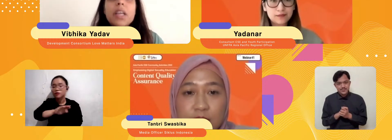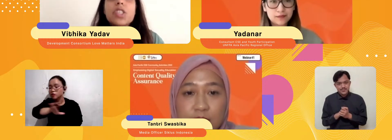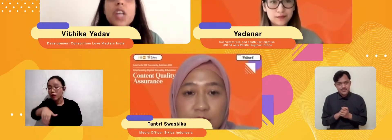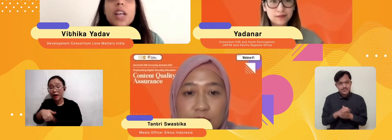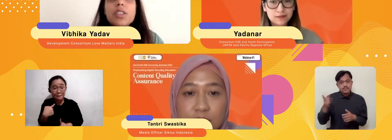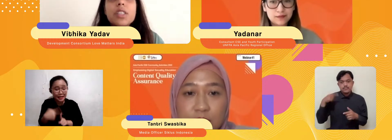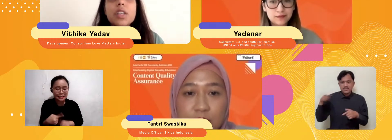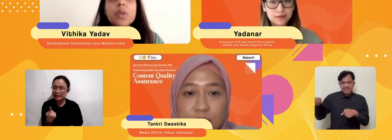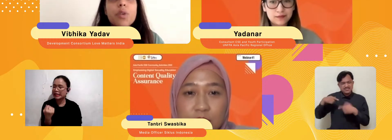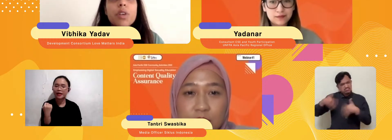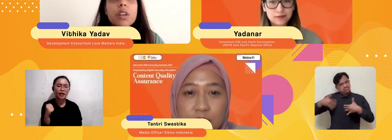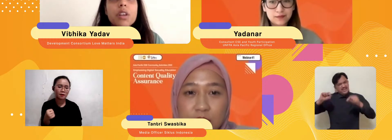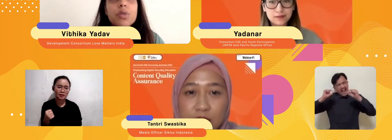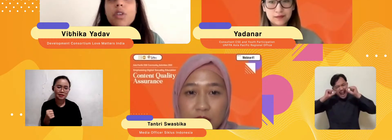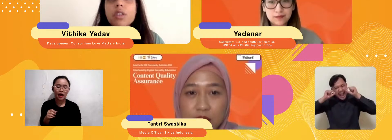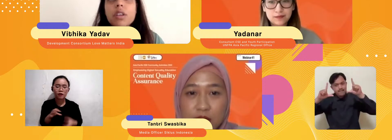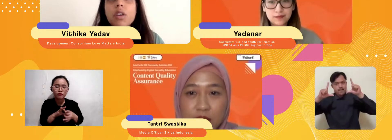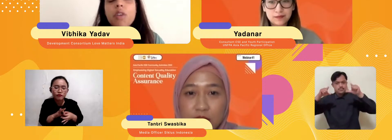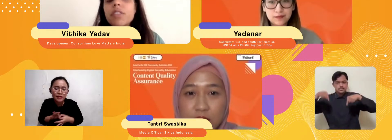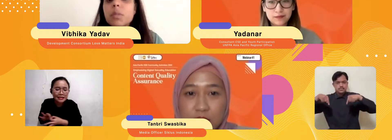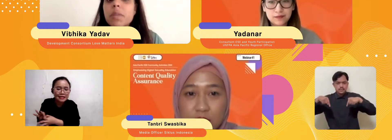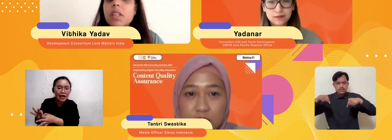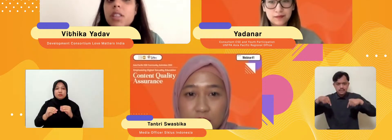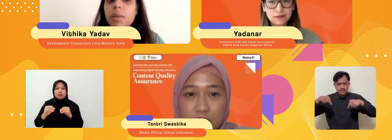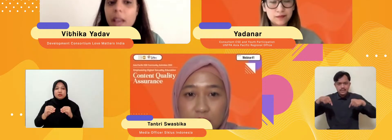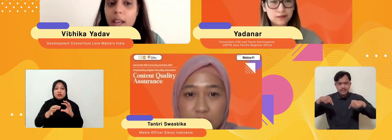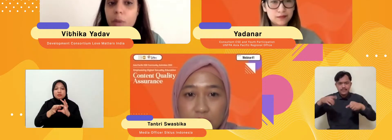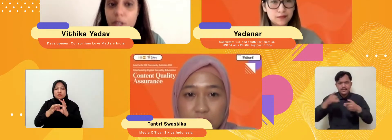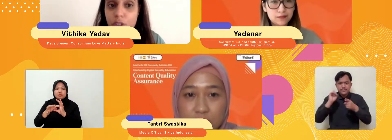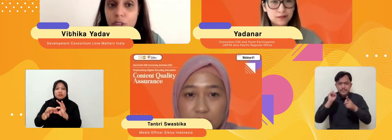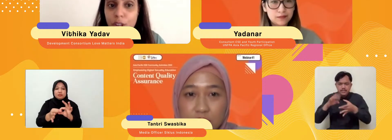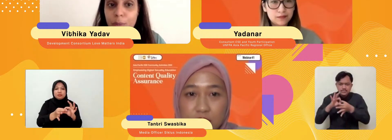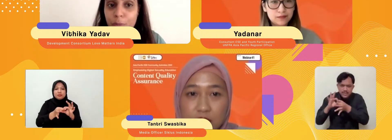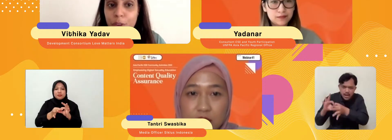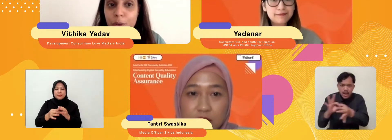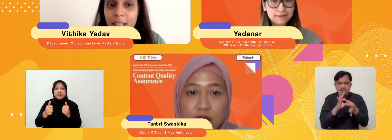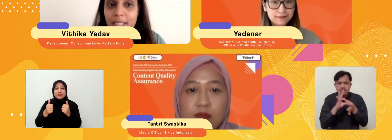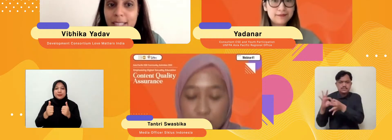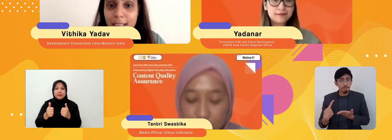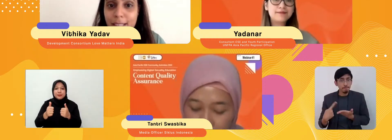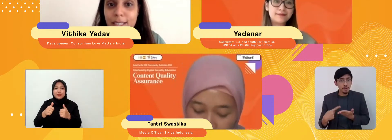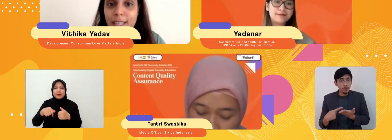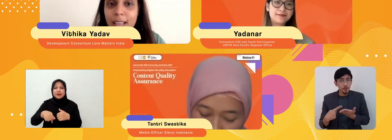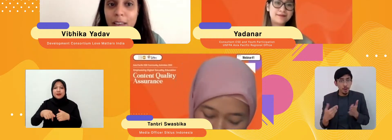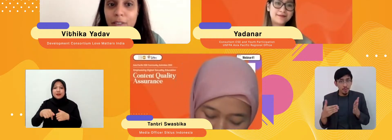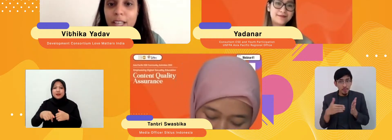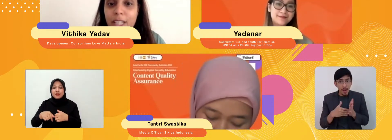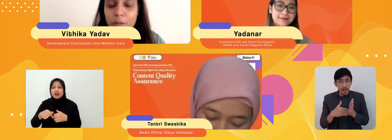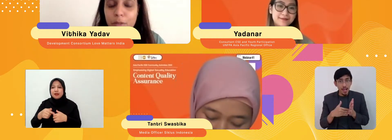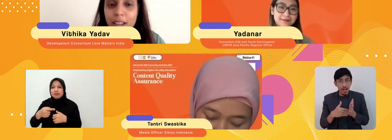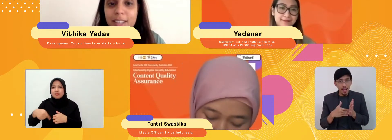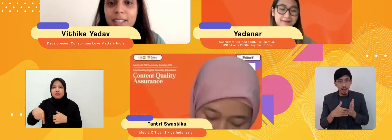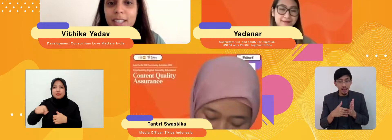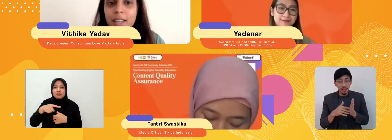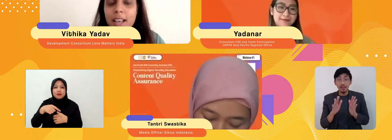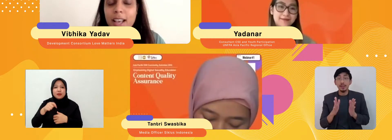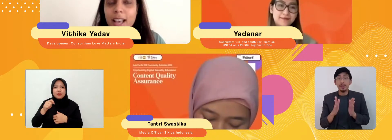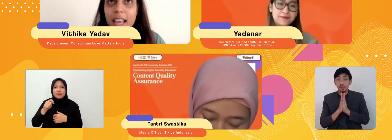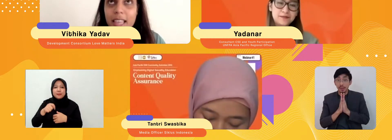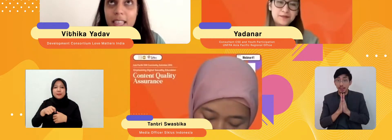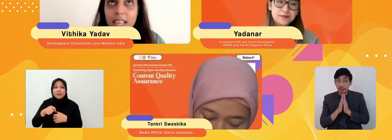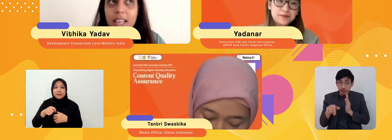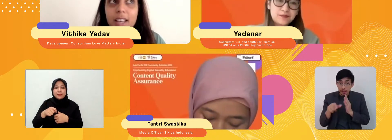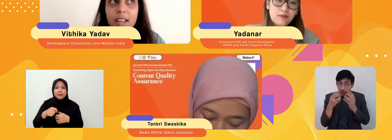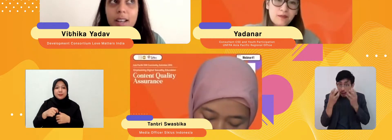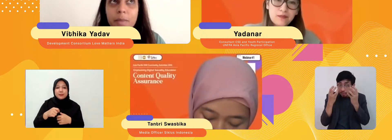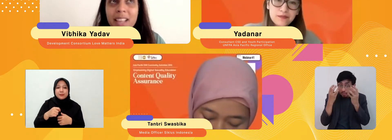think the biggest challenge is that we all do not often speak the same language, as CSC advocates and providers, and